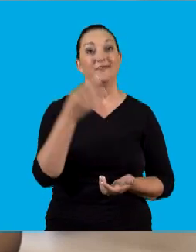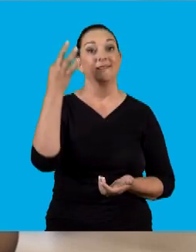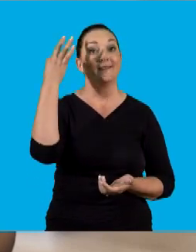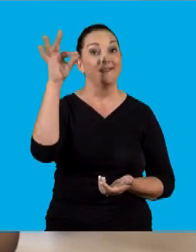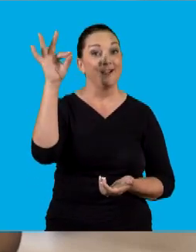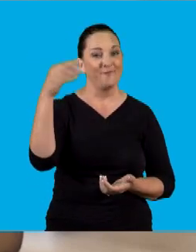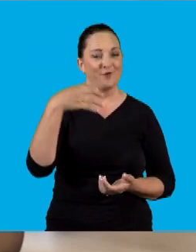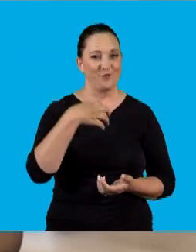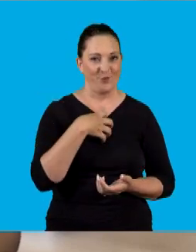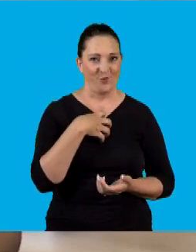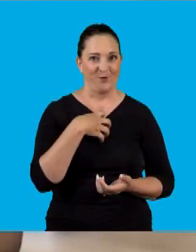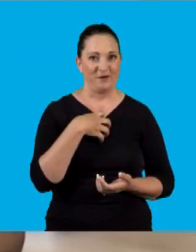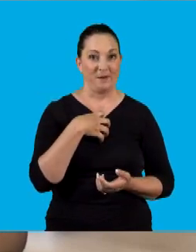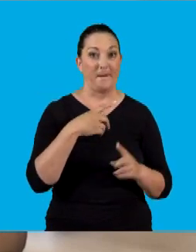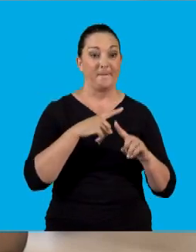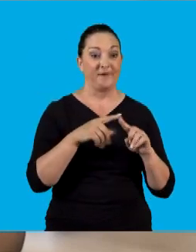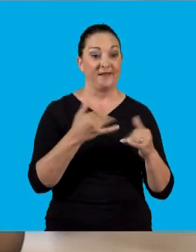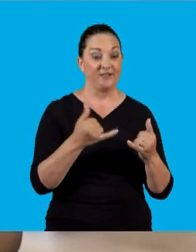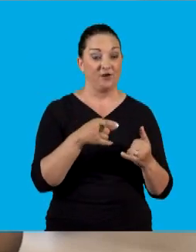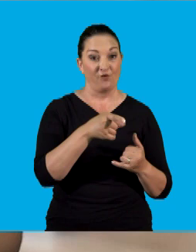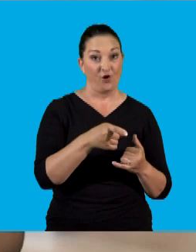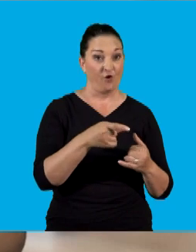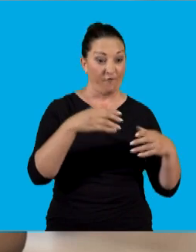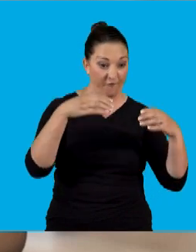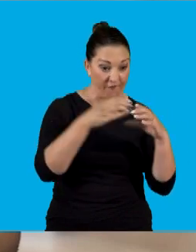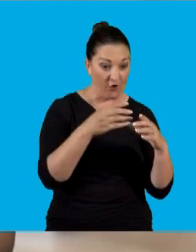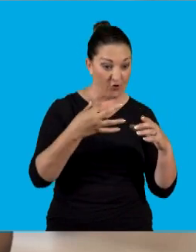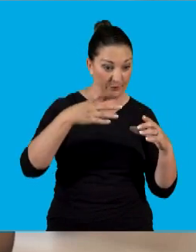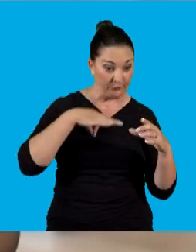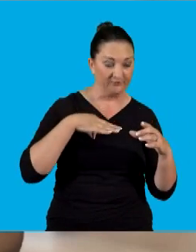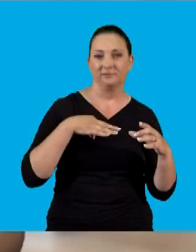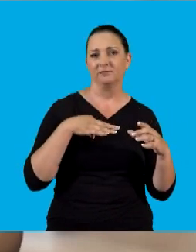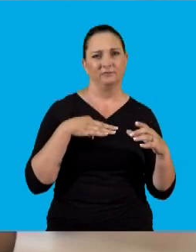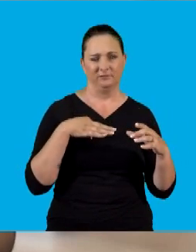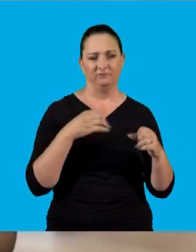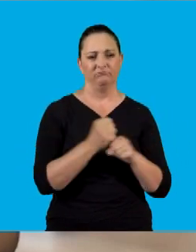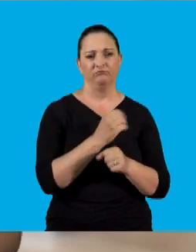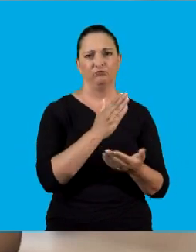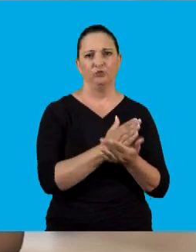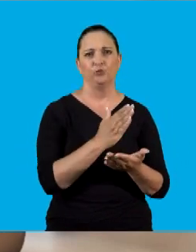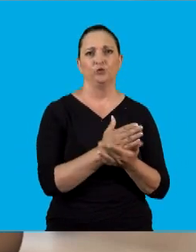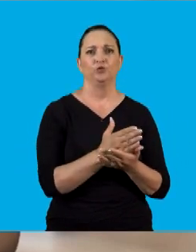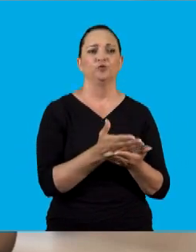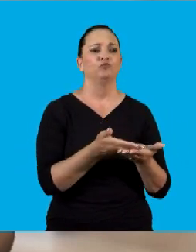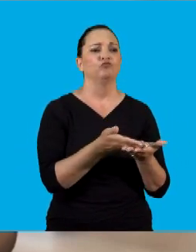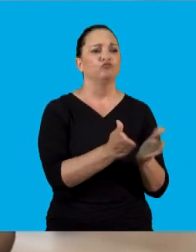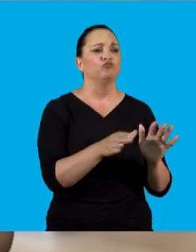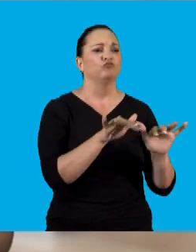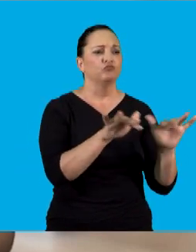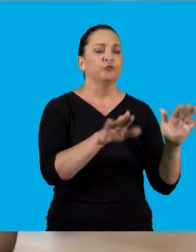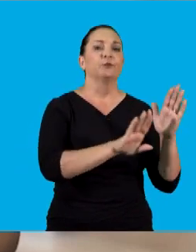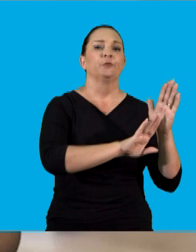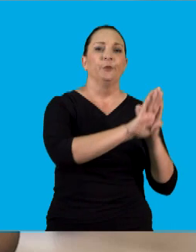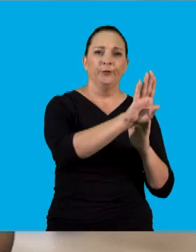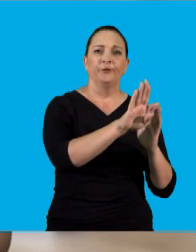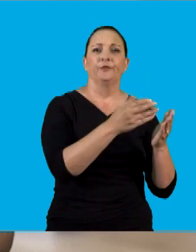owned by the government. But the main aim is not to make a profit, is to ensure that the general standard of living of the people are